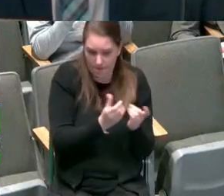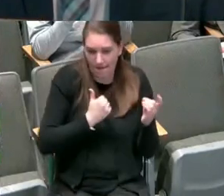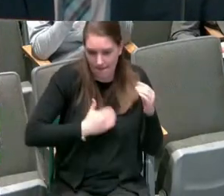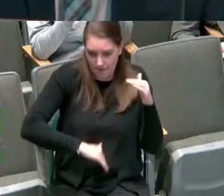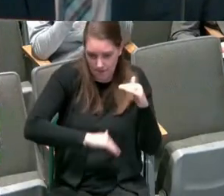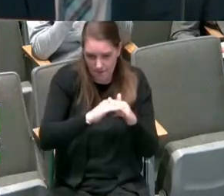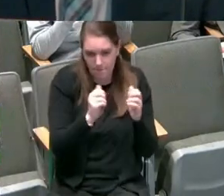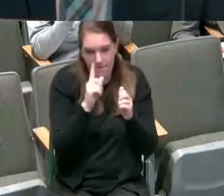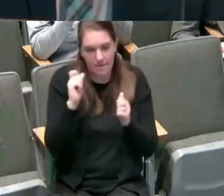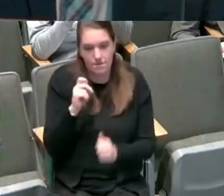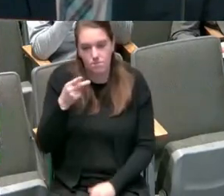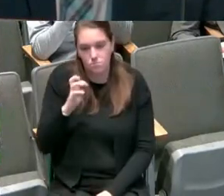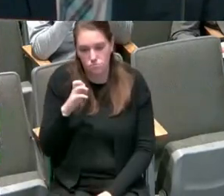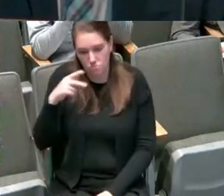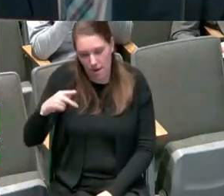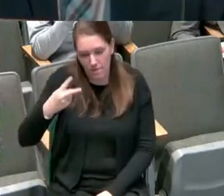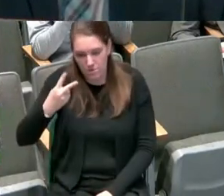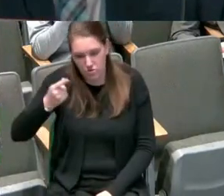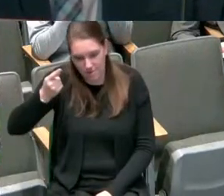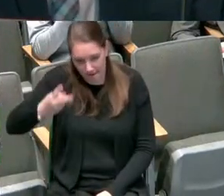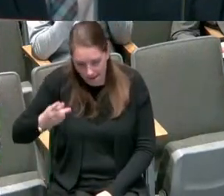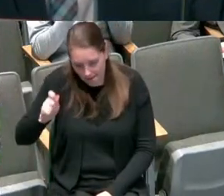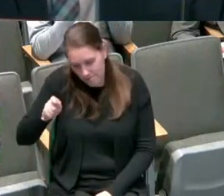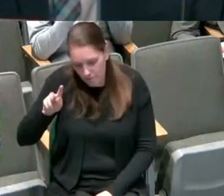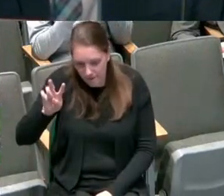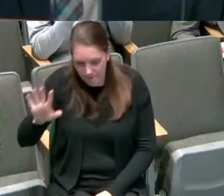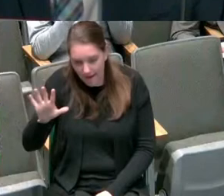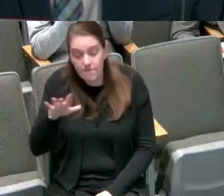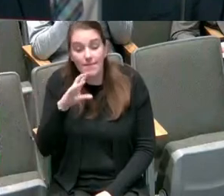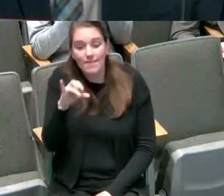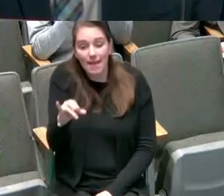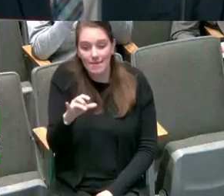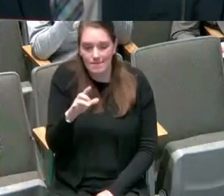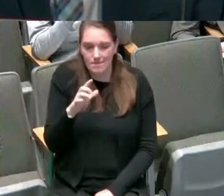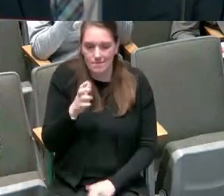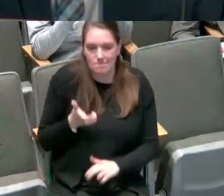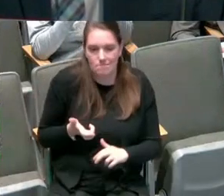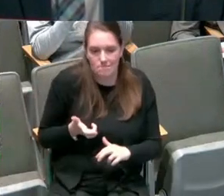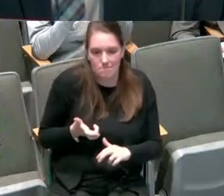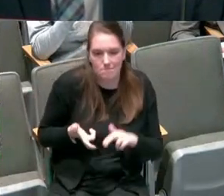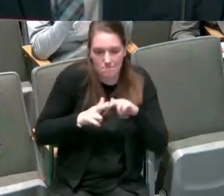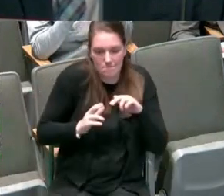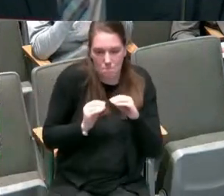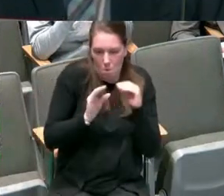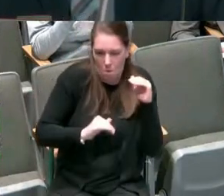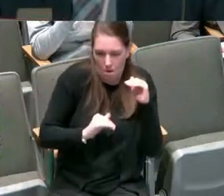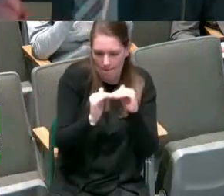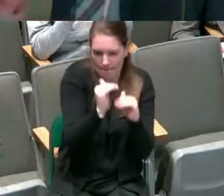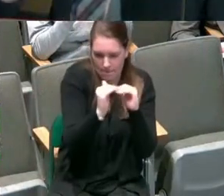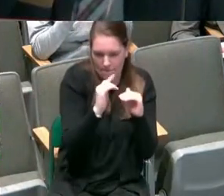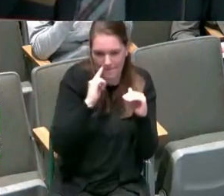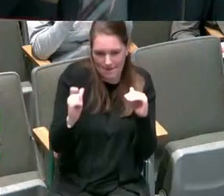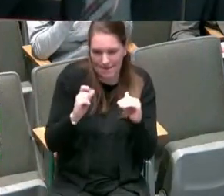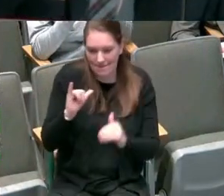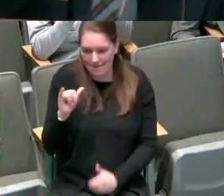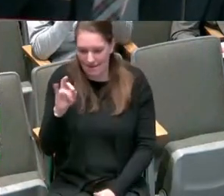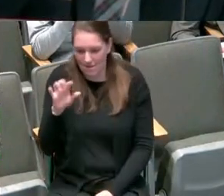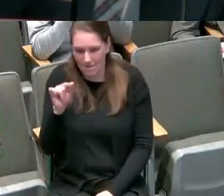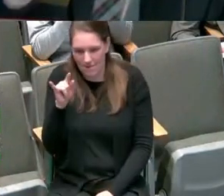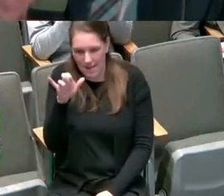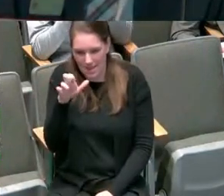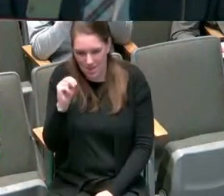proposition two and a half that's even heightened more during High inflationary periods when inflation dramatically